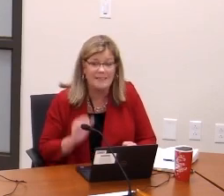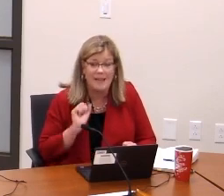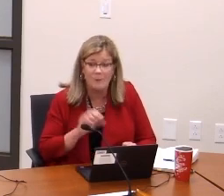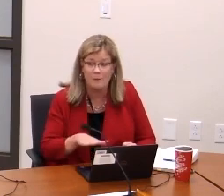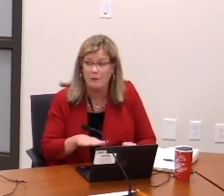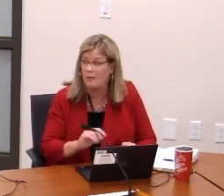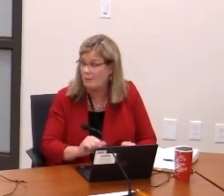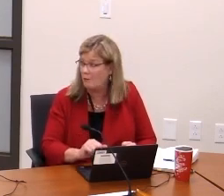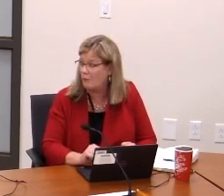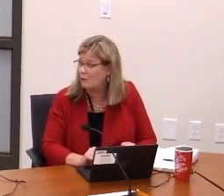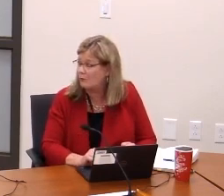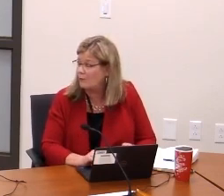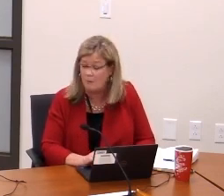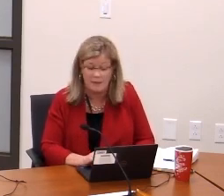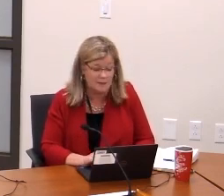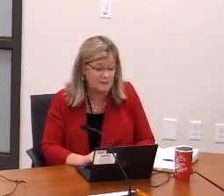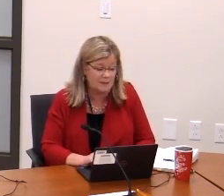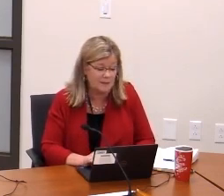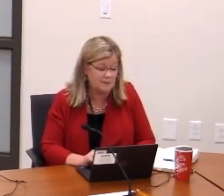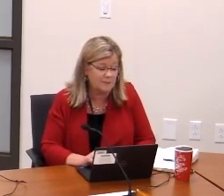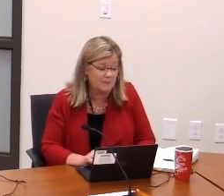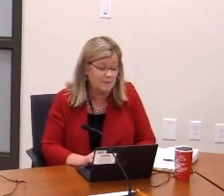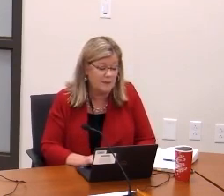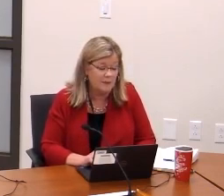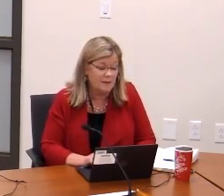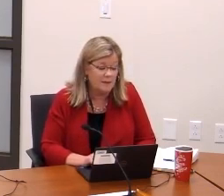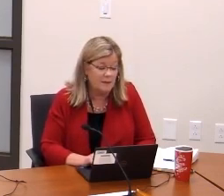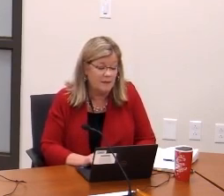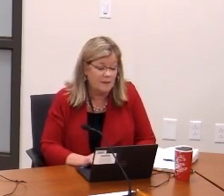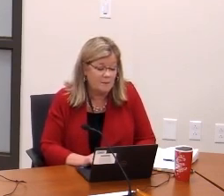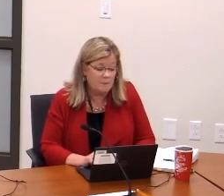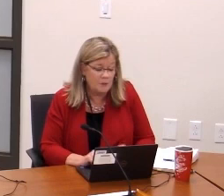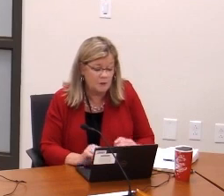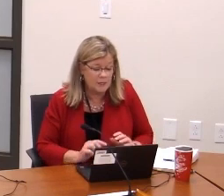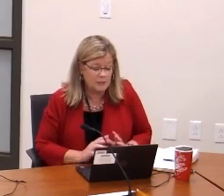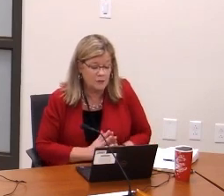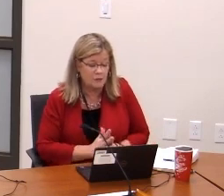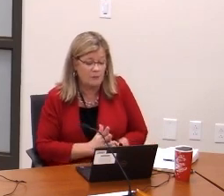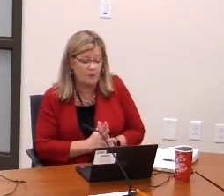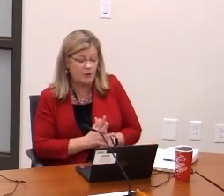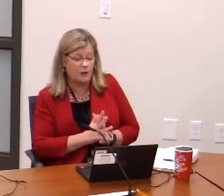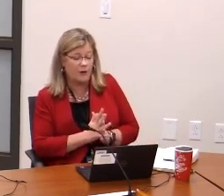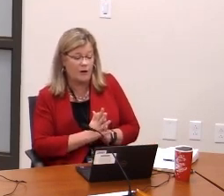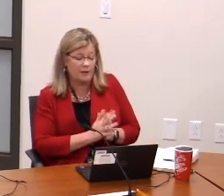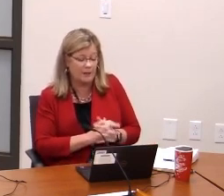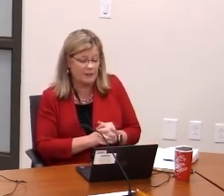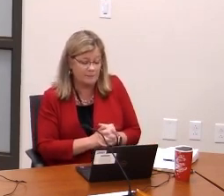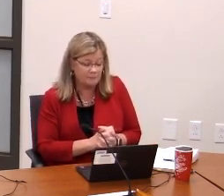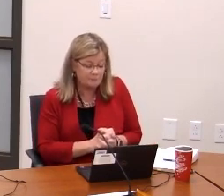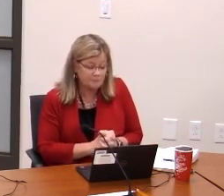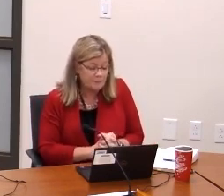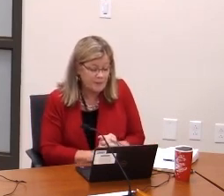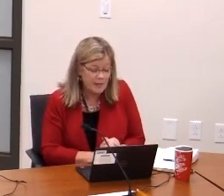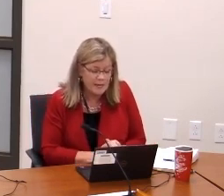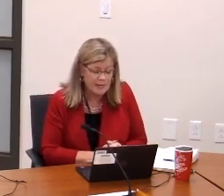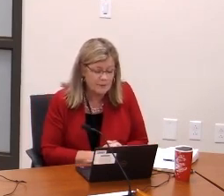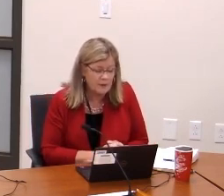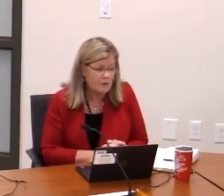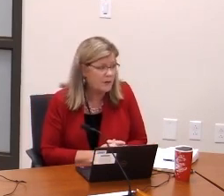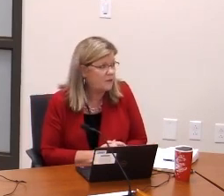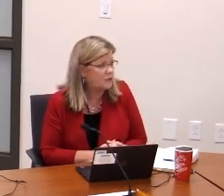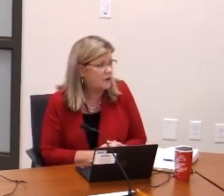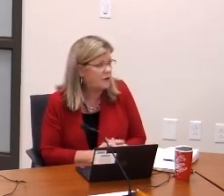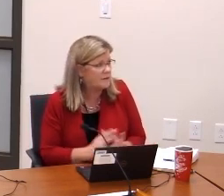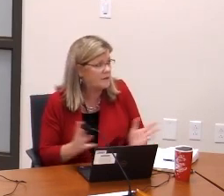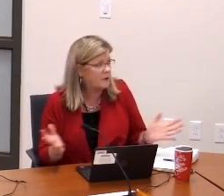because that is how we communicate with folks, with those main contacts. But when you look at the school report card,